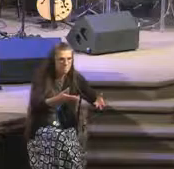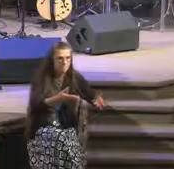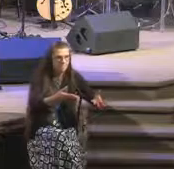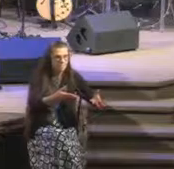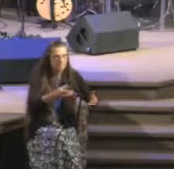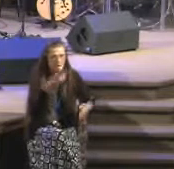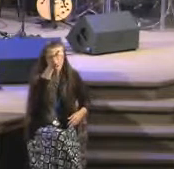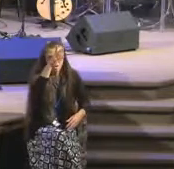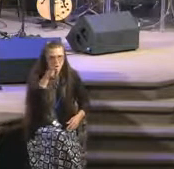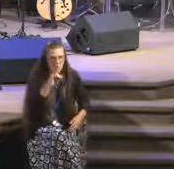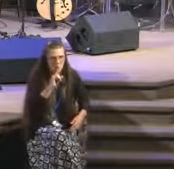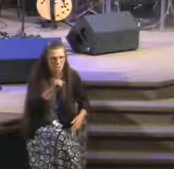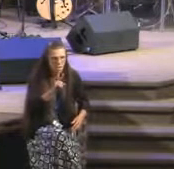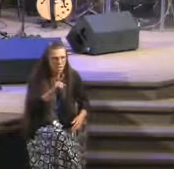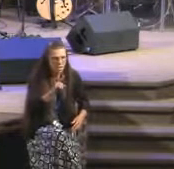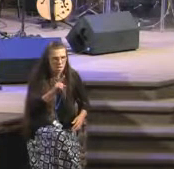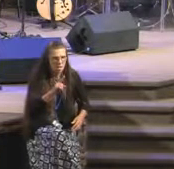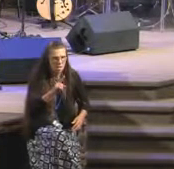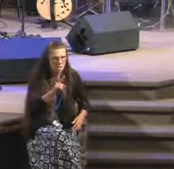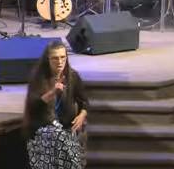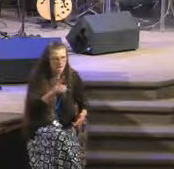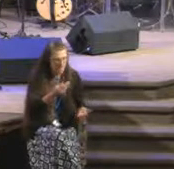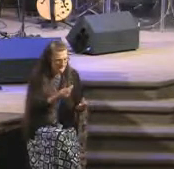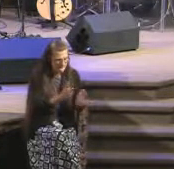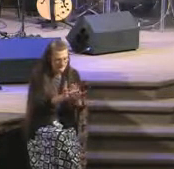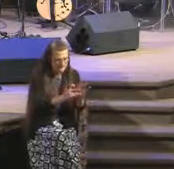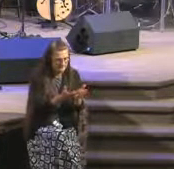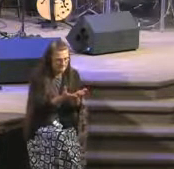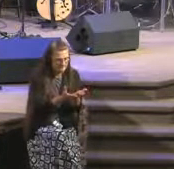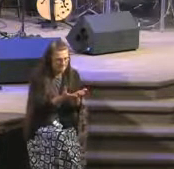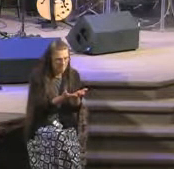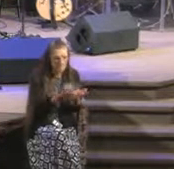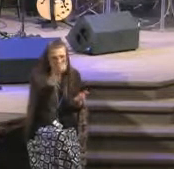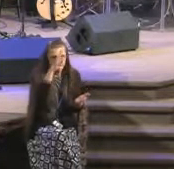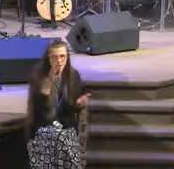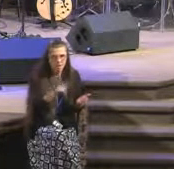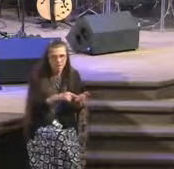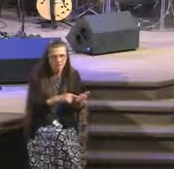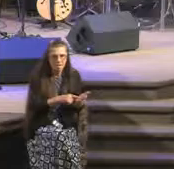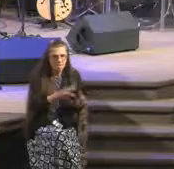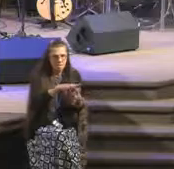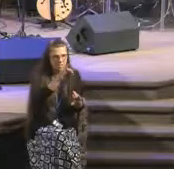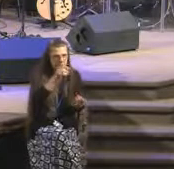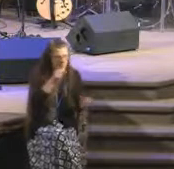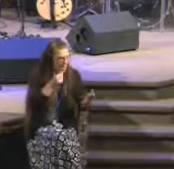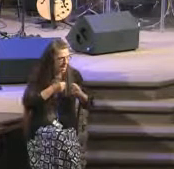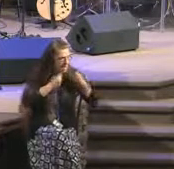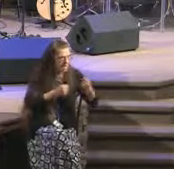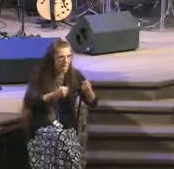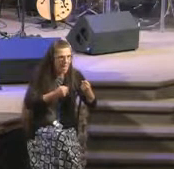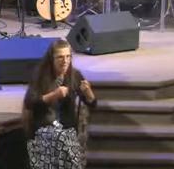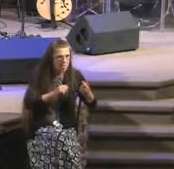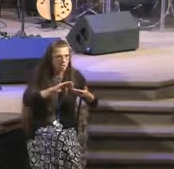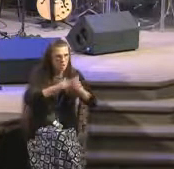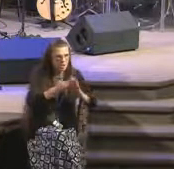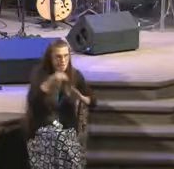God called, Bible equipped, spirit empowered people to become its